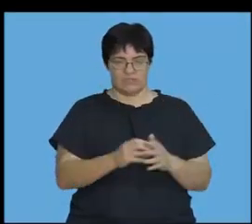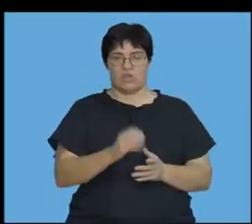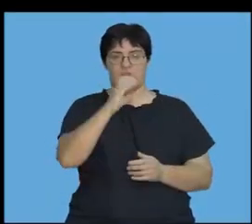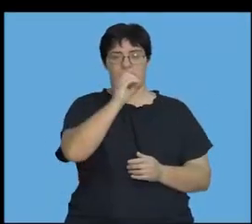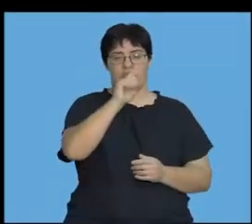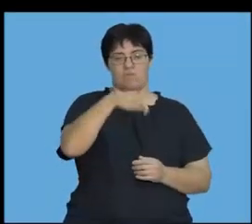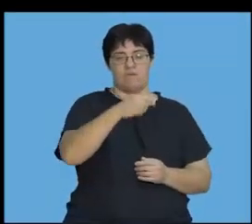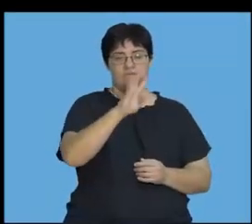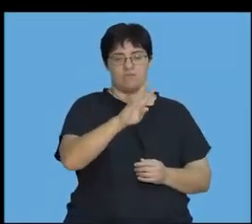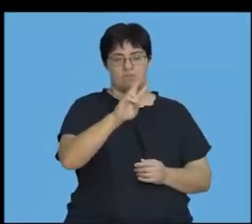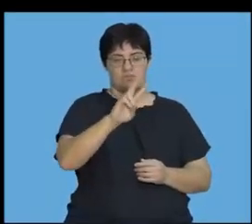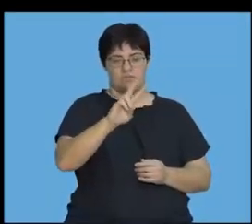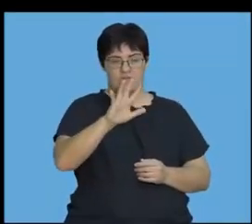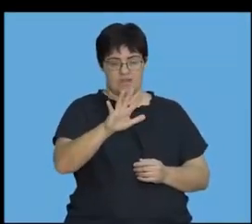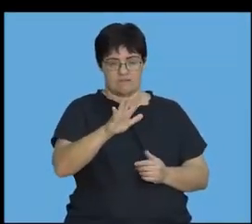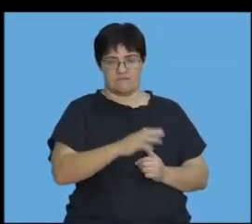time,